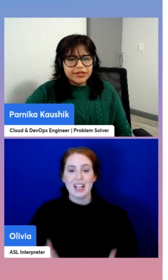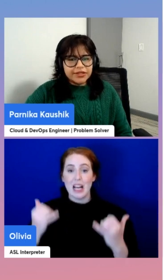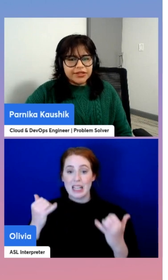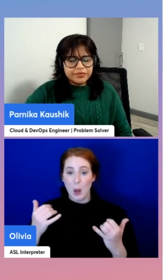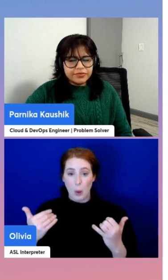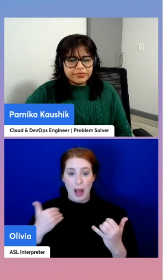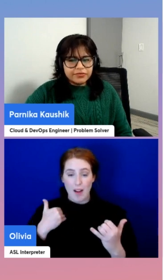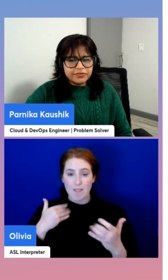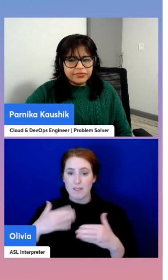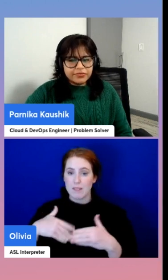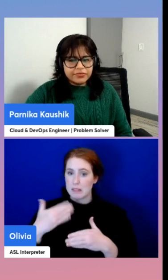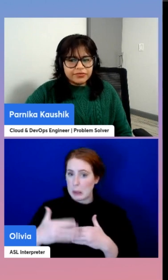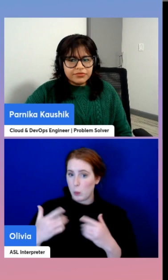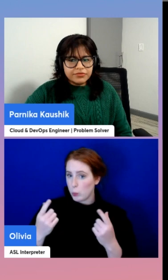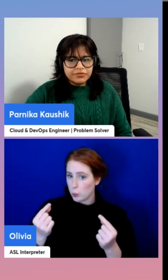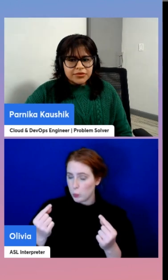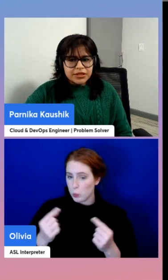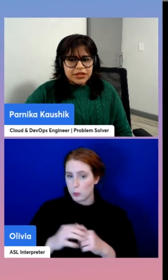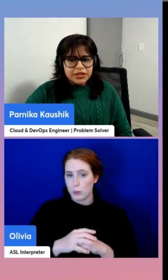what's the next step?